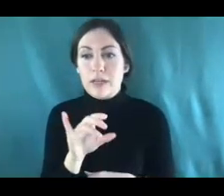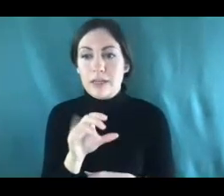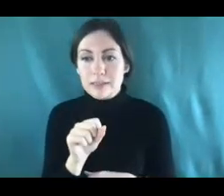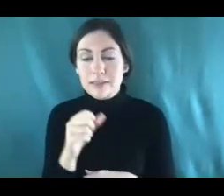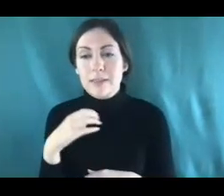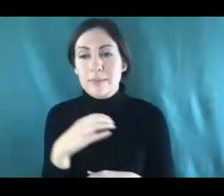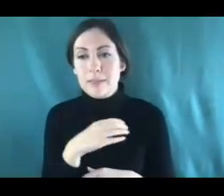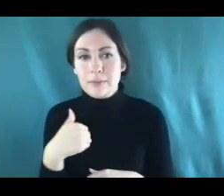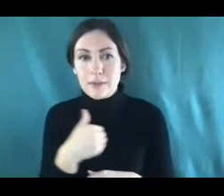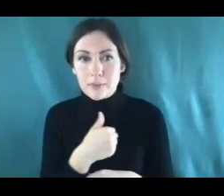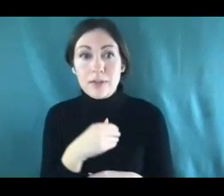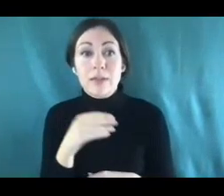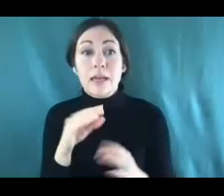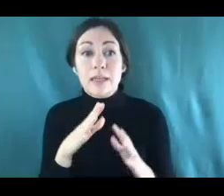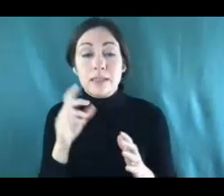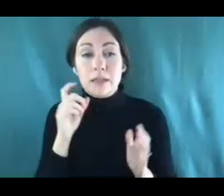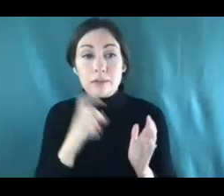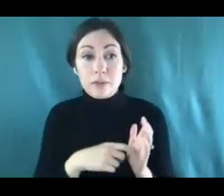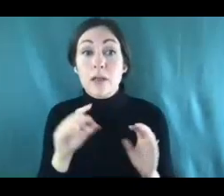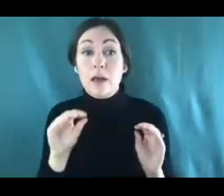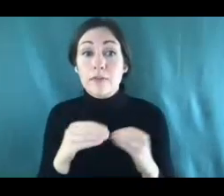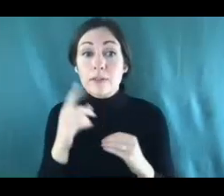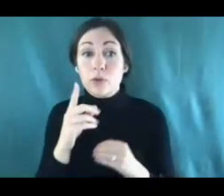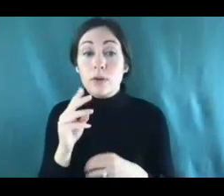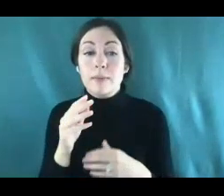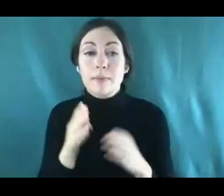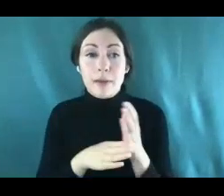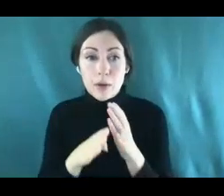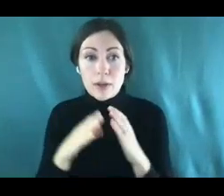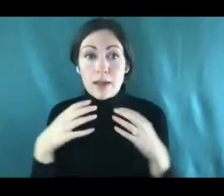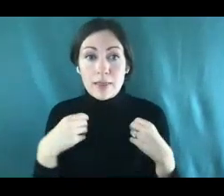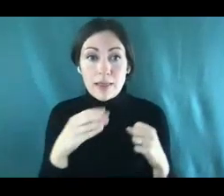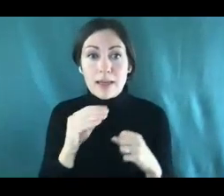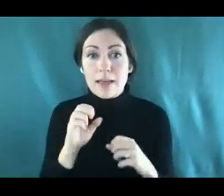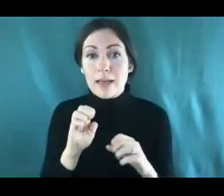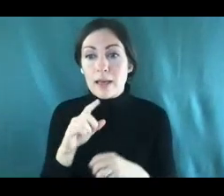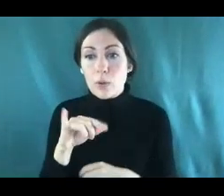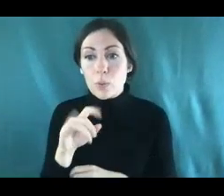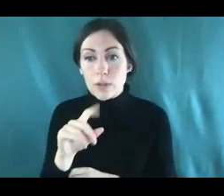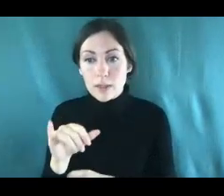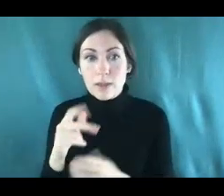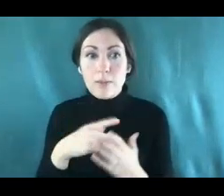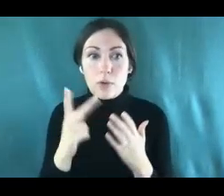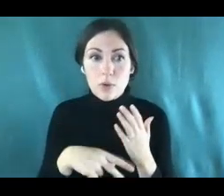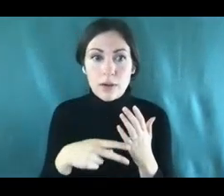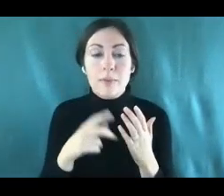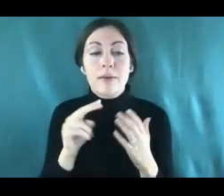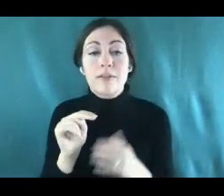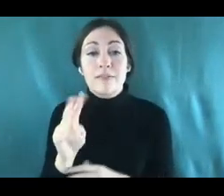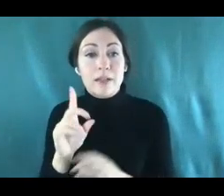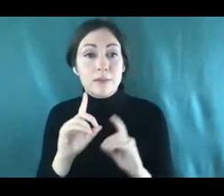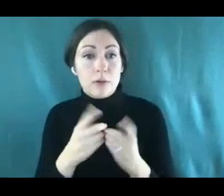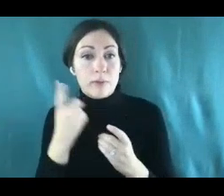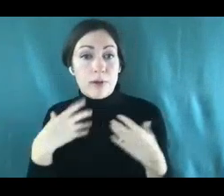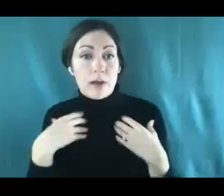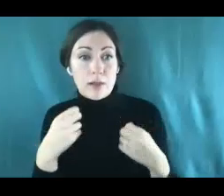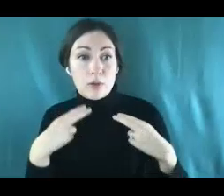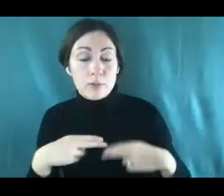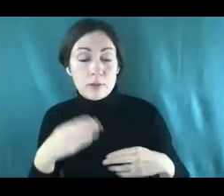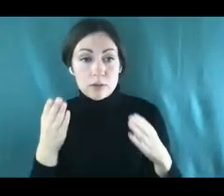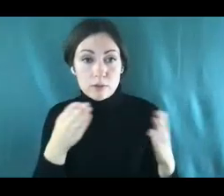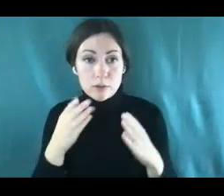Land acknowledgement. The Office of Minority Health and Equity, as a program of the Nevada Department of Human Services,